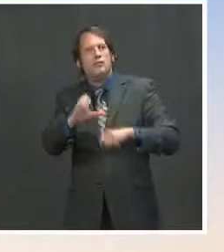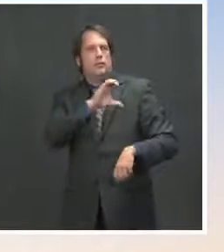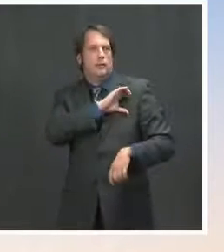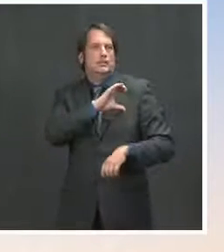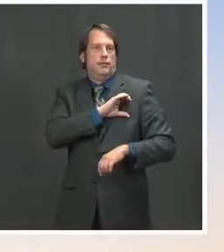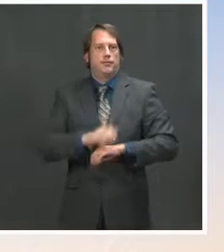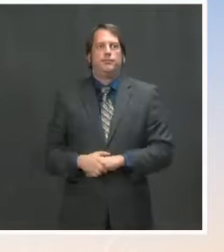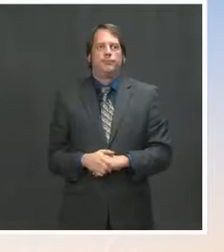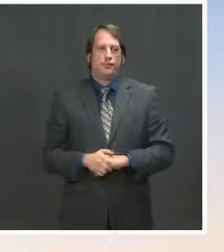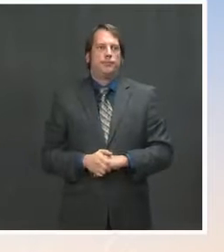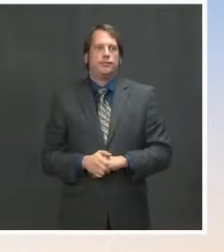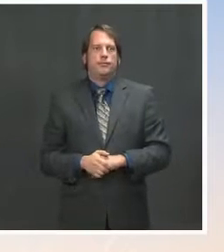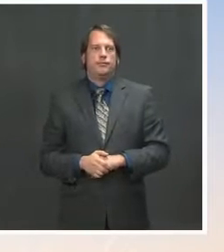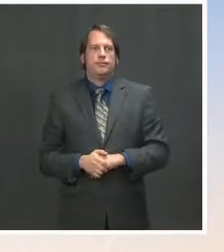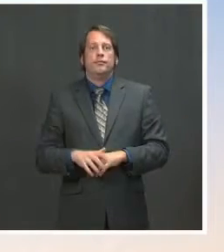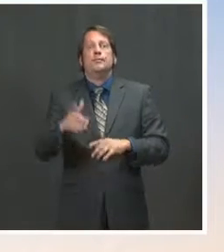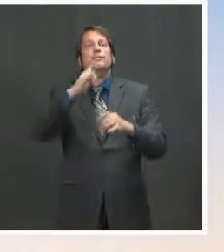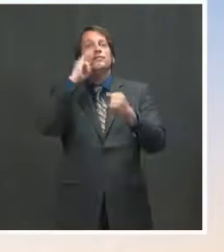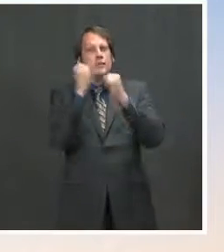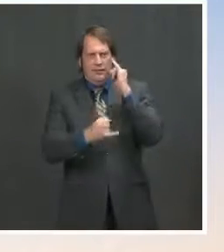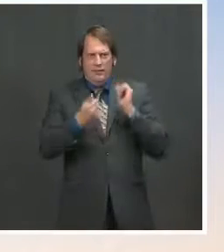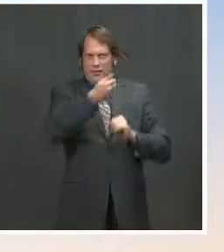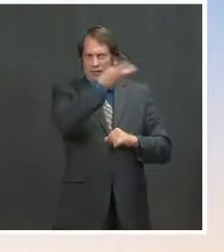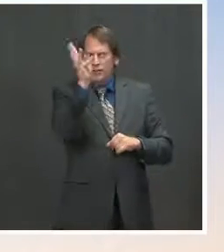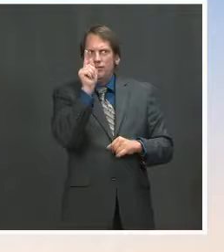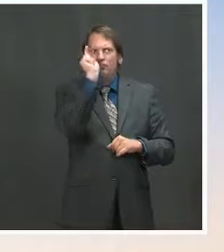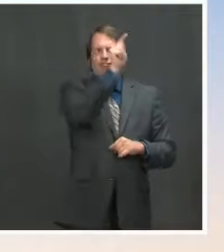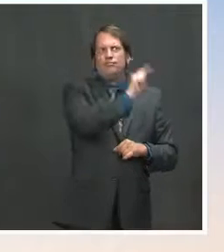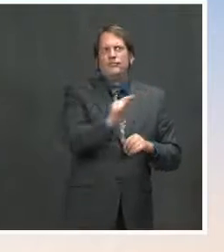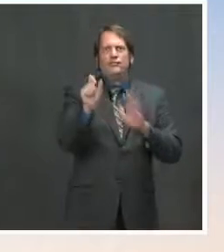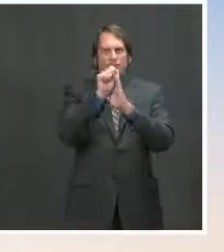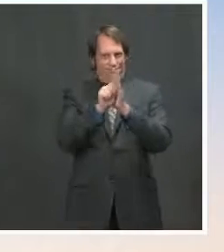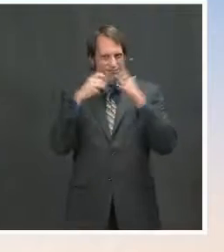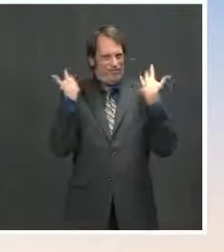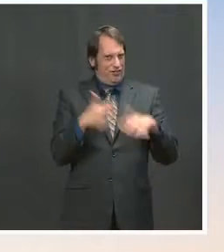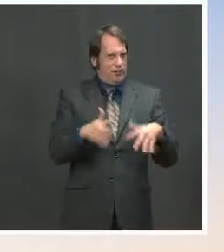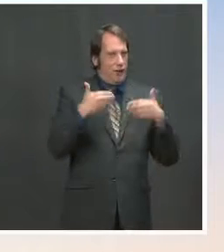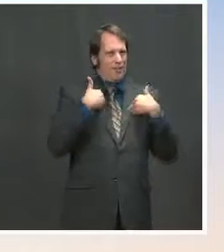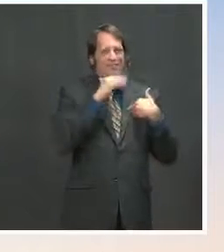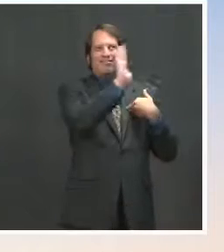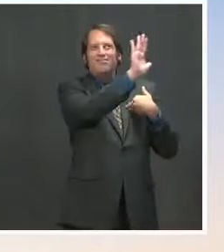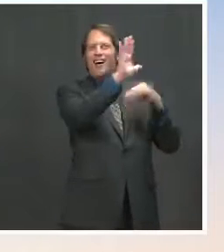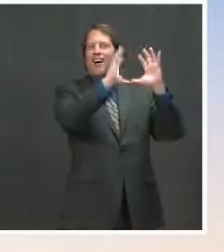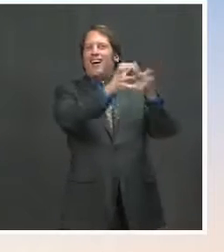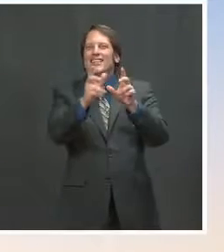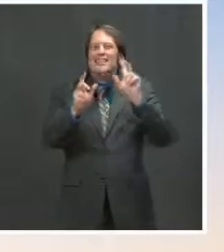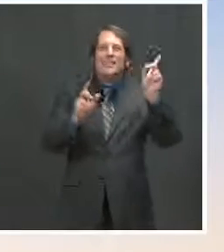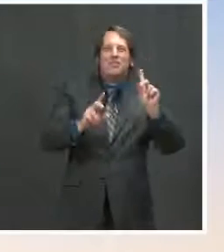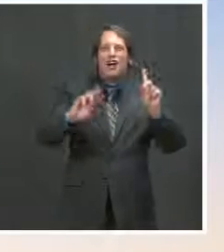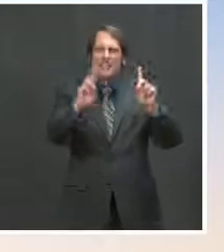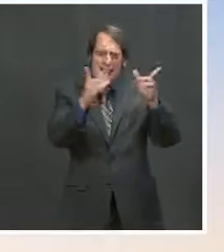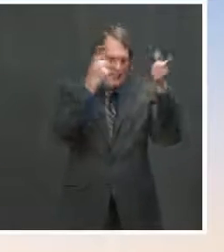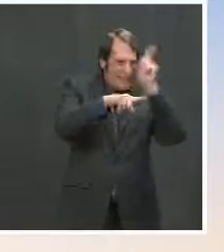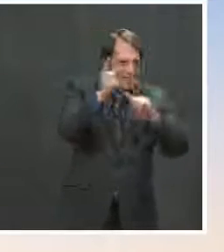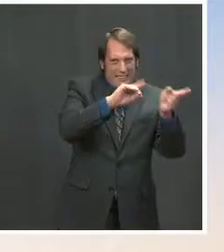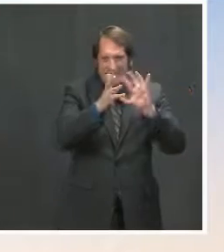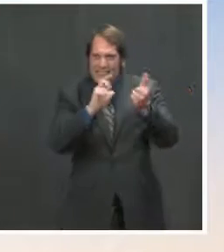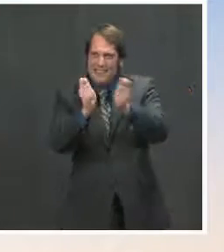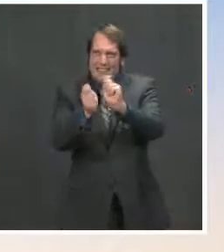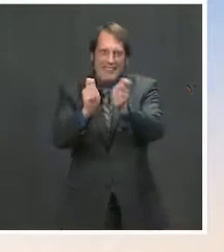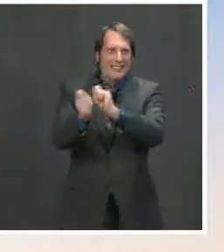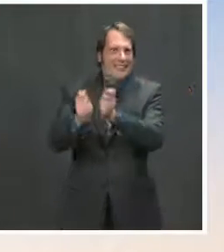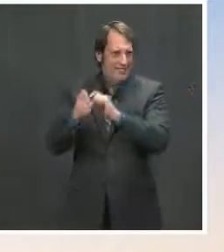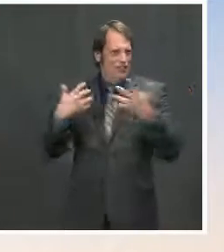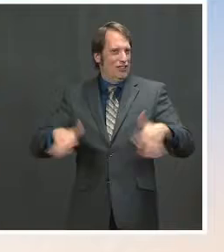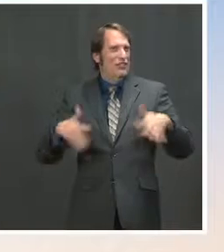states have enacted bipartisan policing reform statutes in recent months. And we believe that those are encouraging